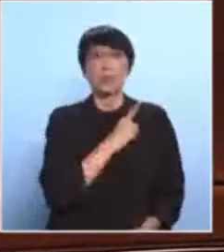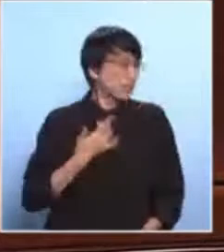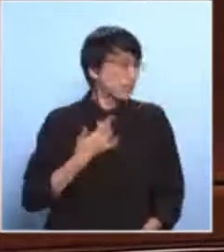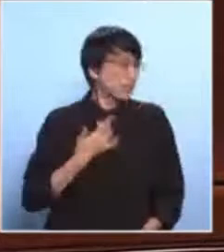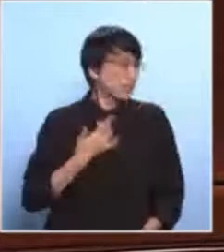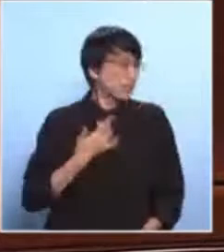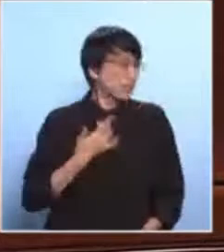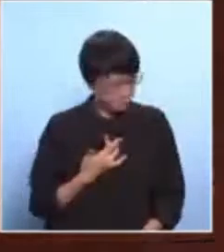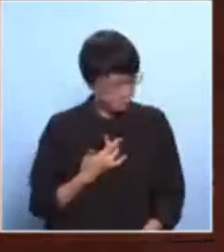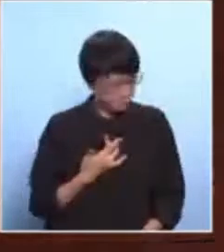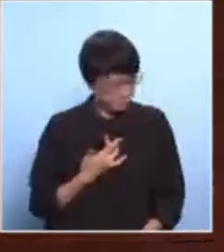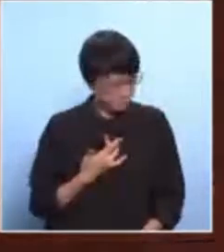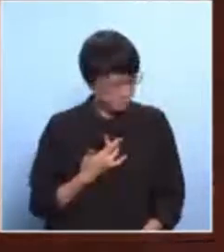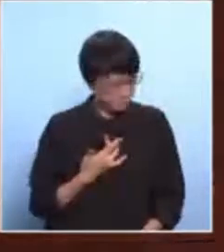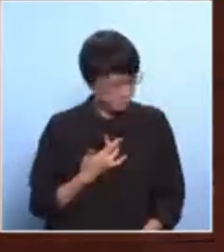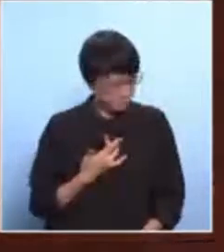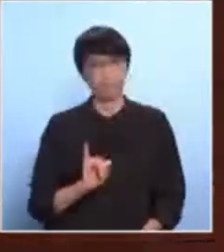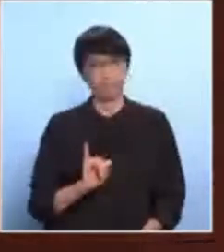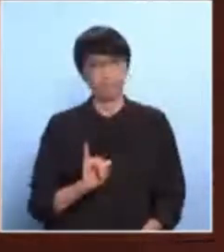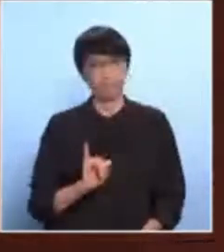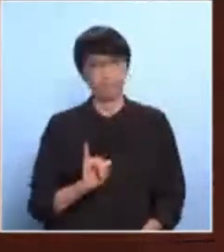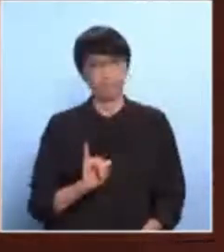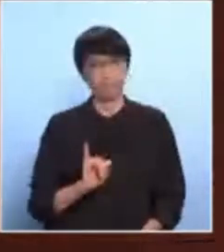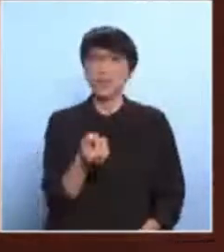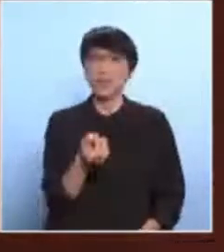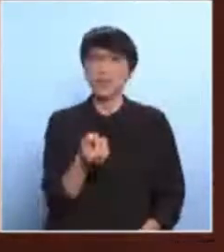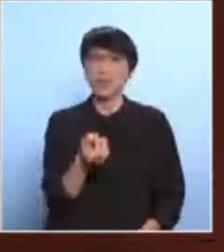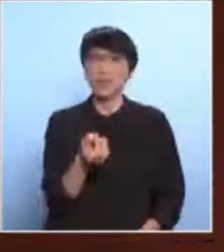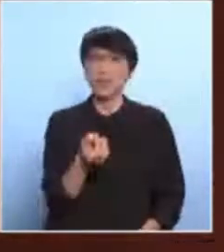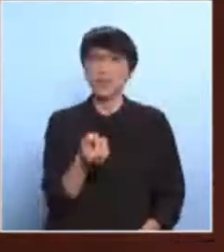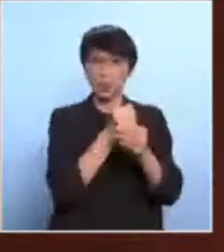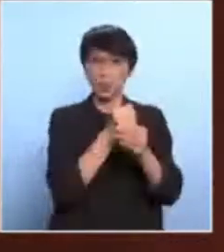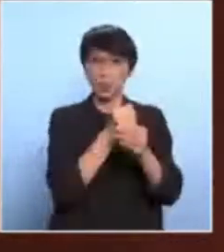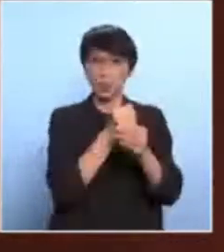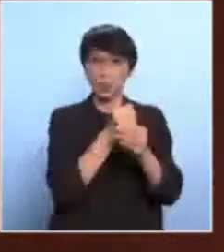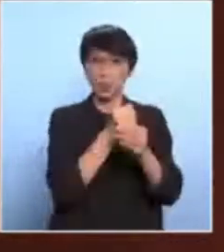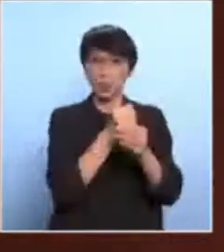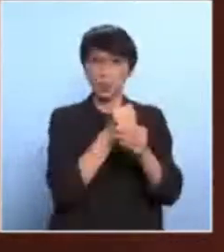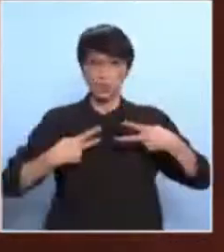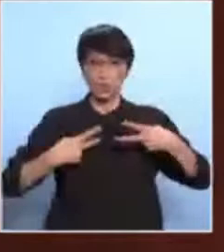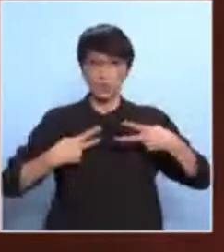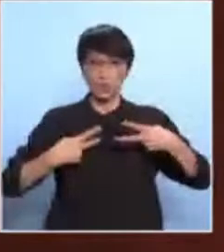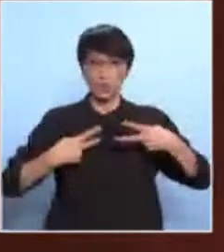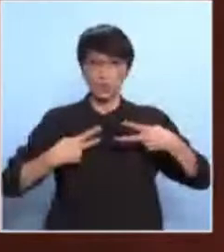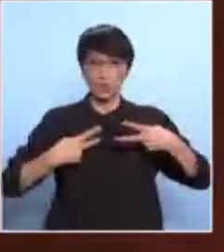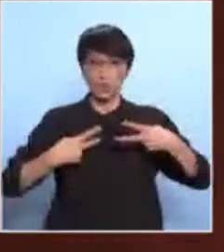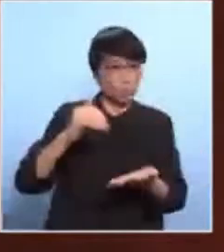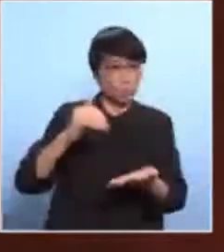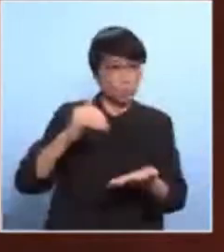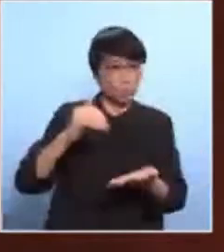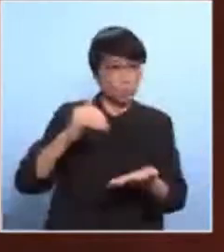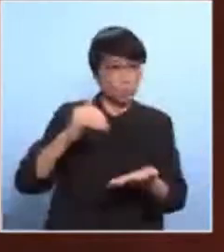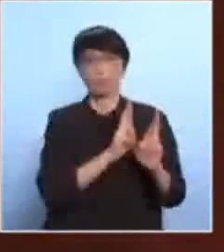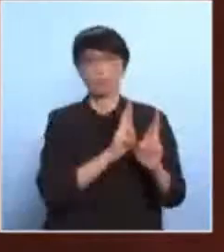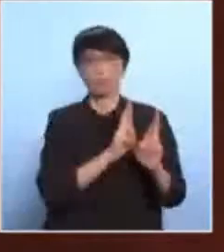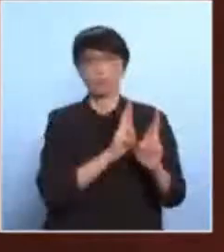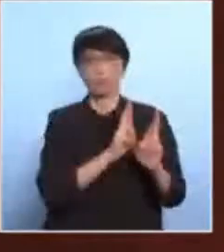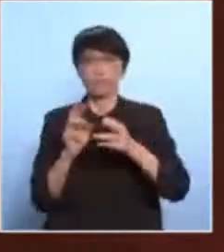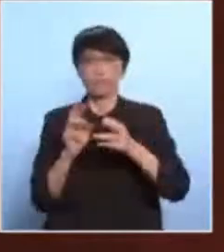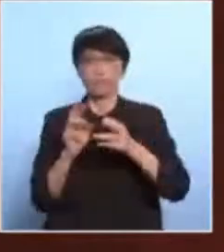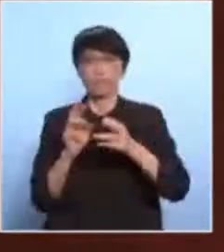Hong Kong has come a long way from our beginnings as a small fishing village to a cosmopolitan world city we are